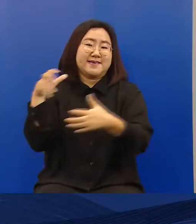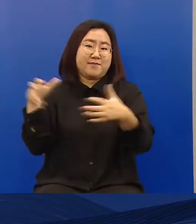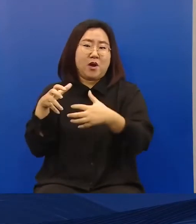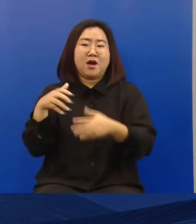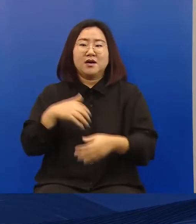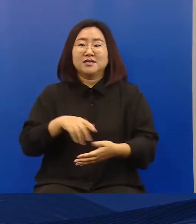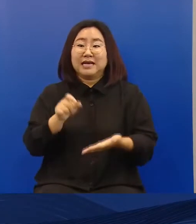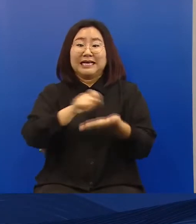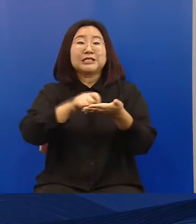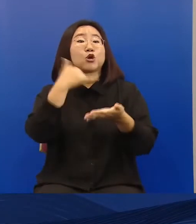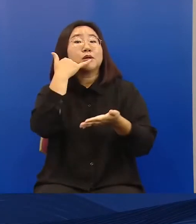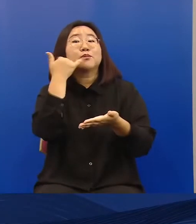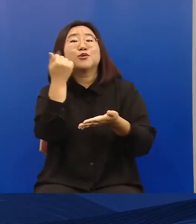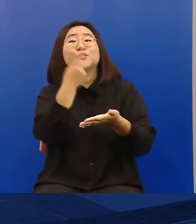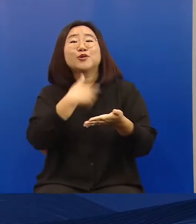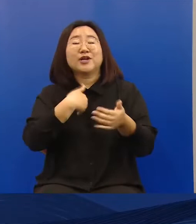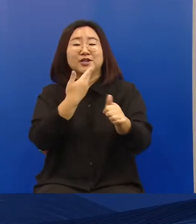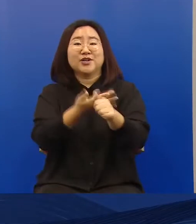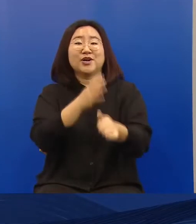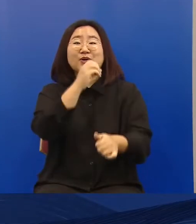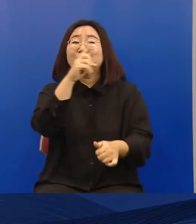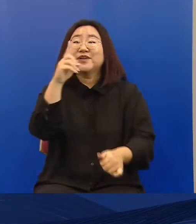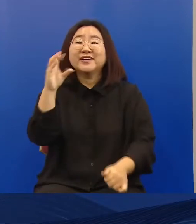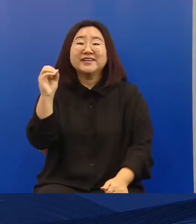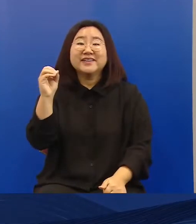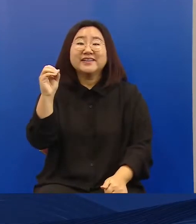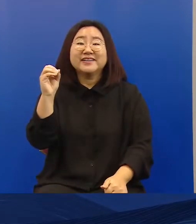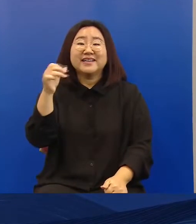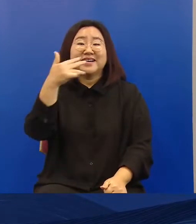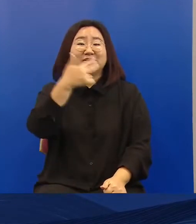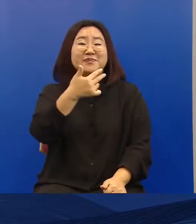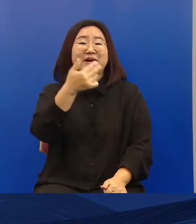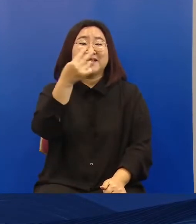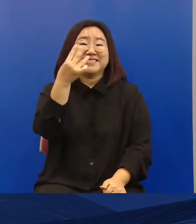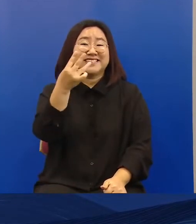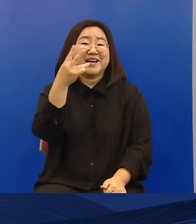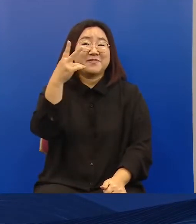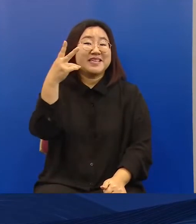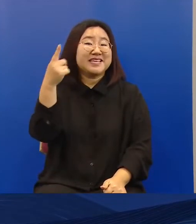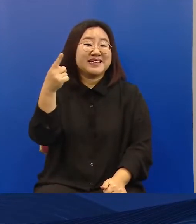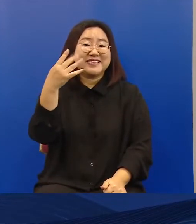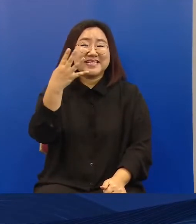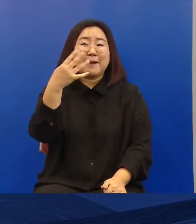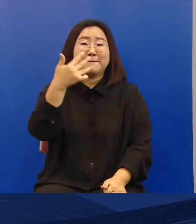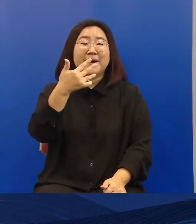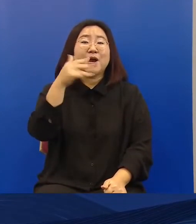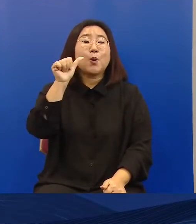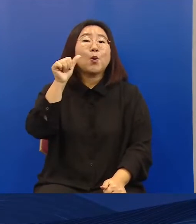our effort. You can write down my phone number,